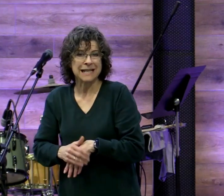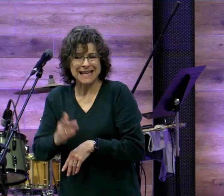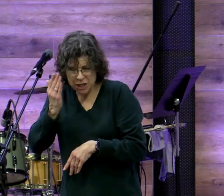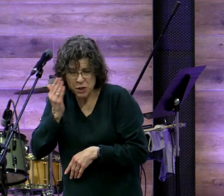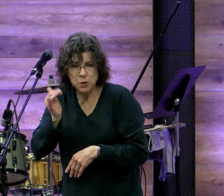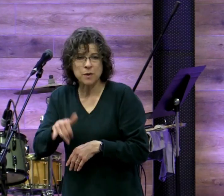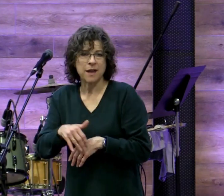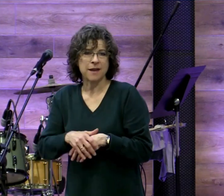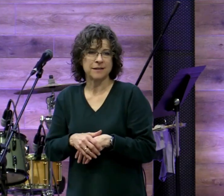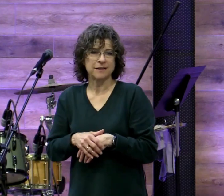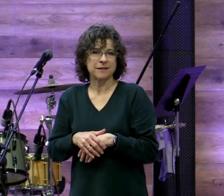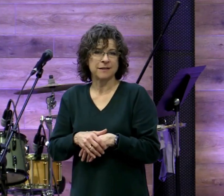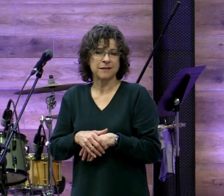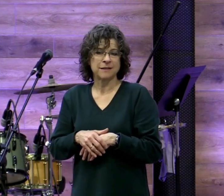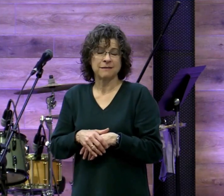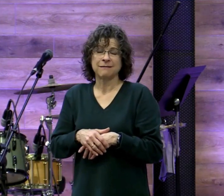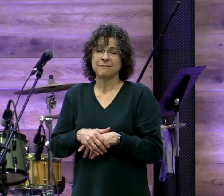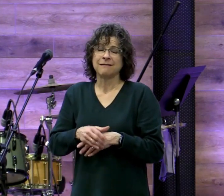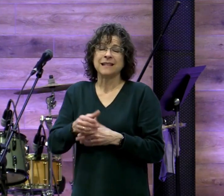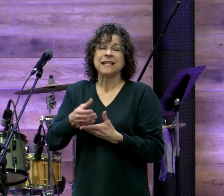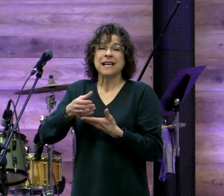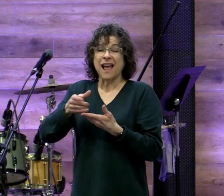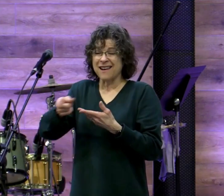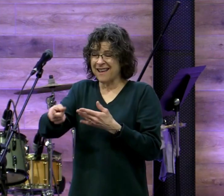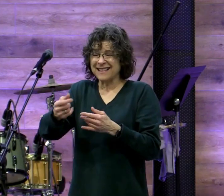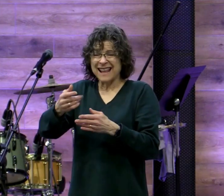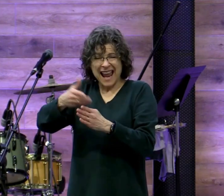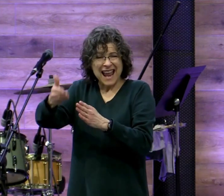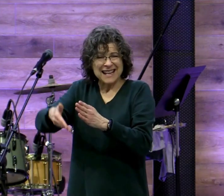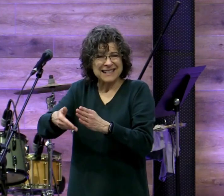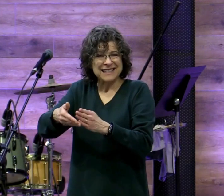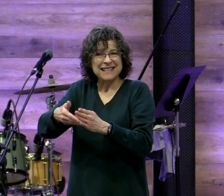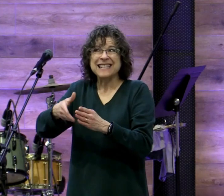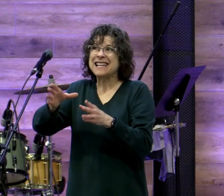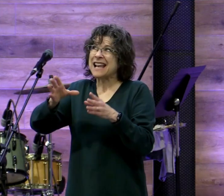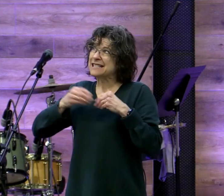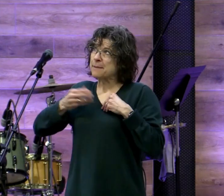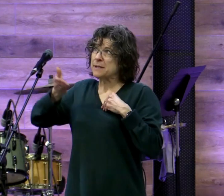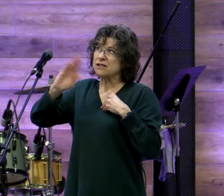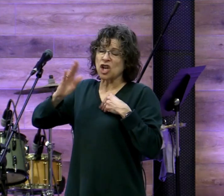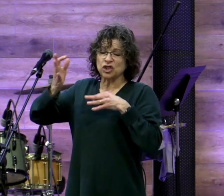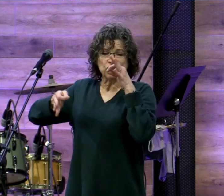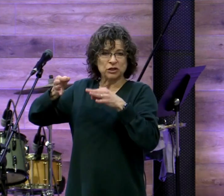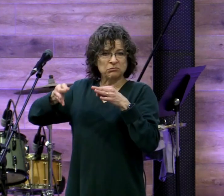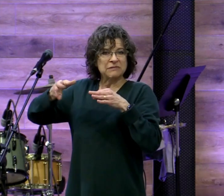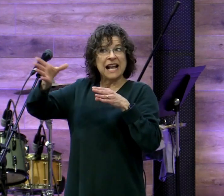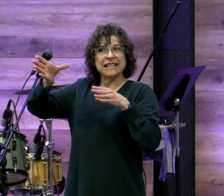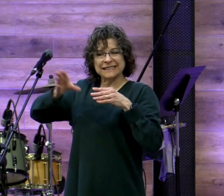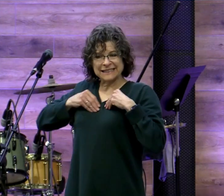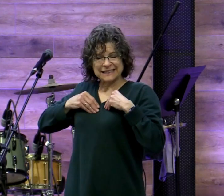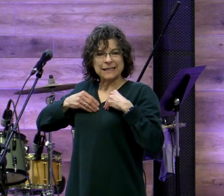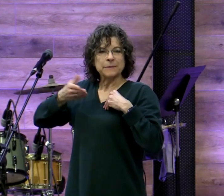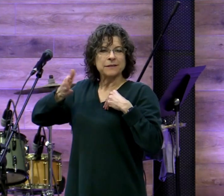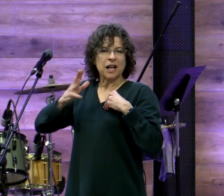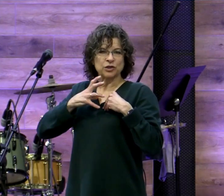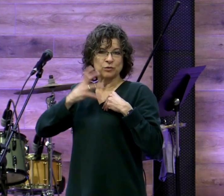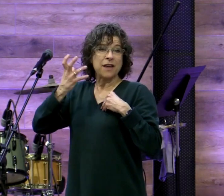Jesus drank the cup of God's judgment and wrath so that he could offer to you today the cup of